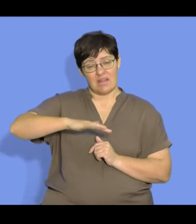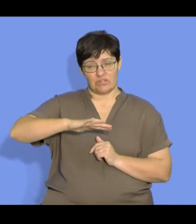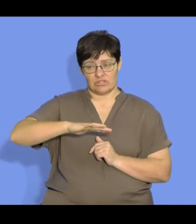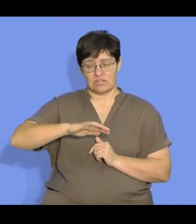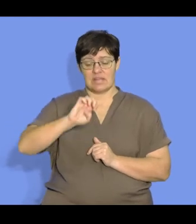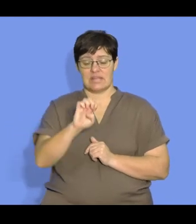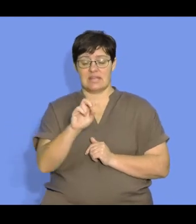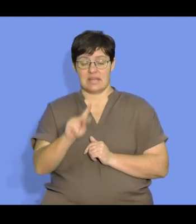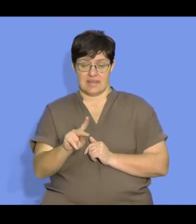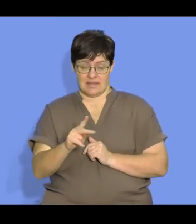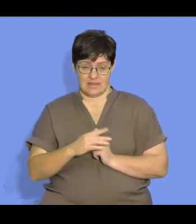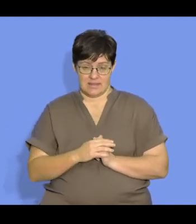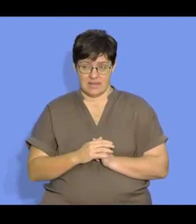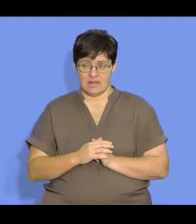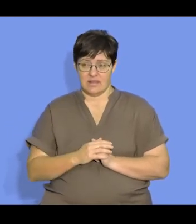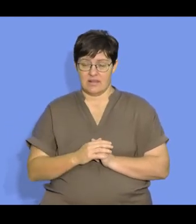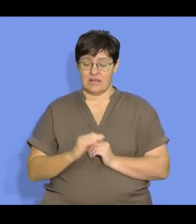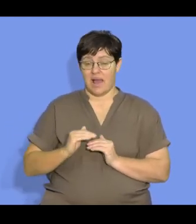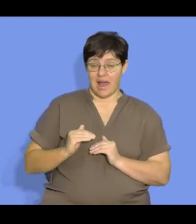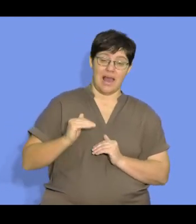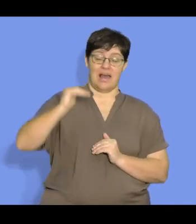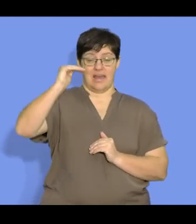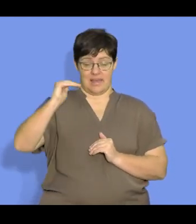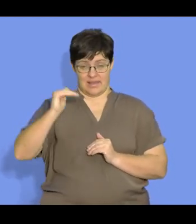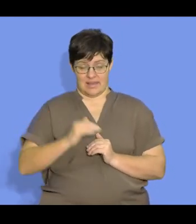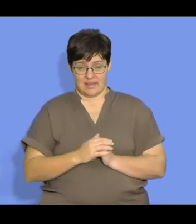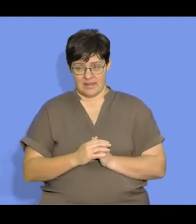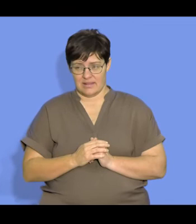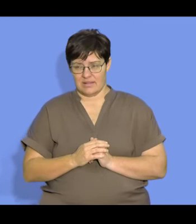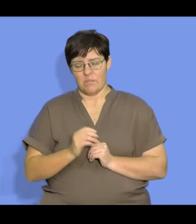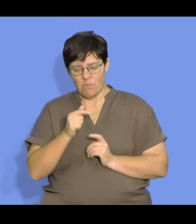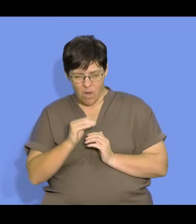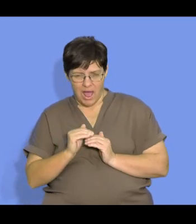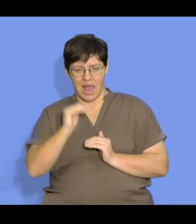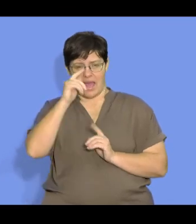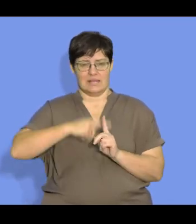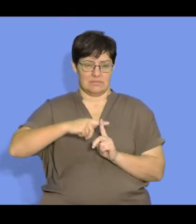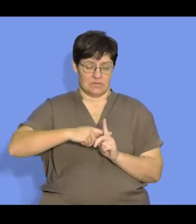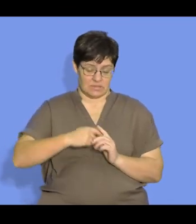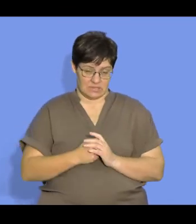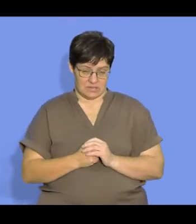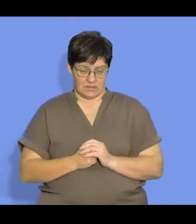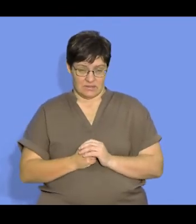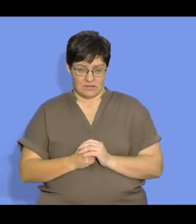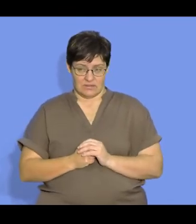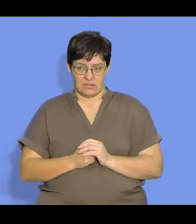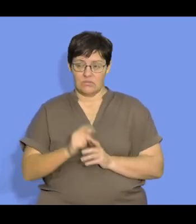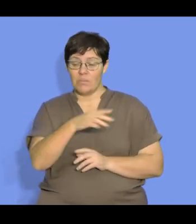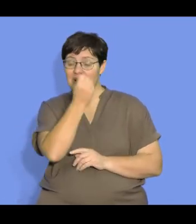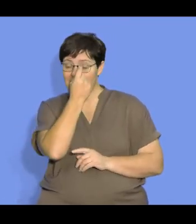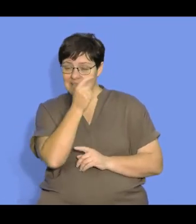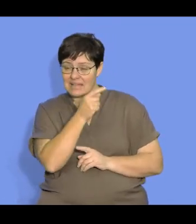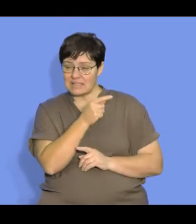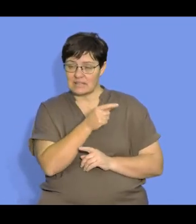average kinetic energy at a higher, slightly higher temperature. But what we need